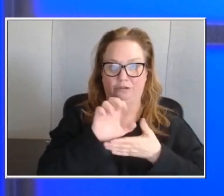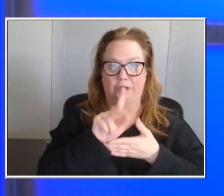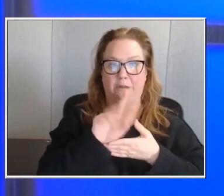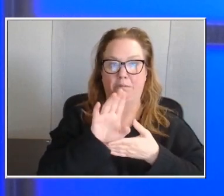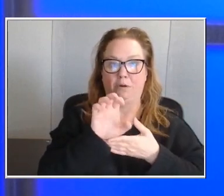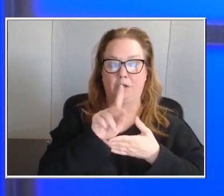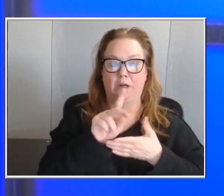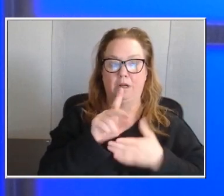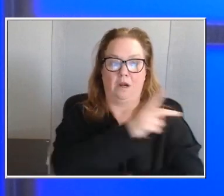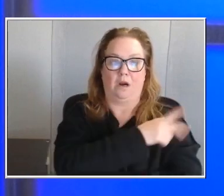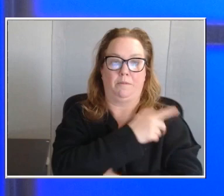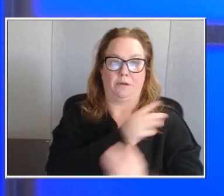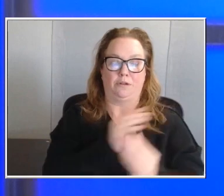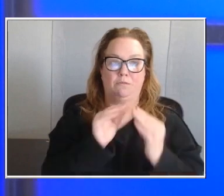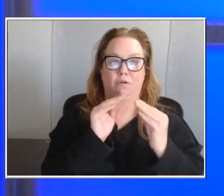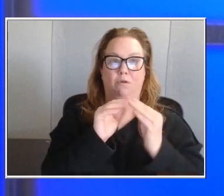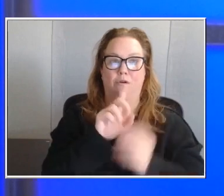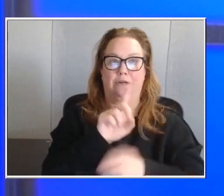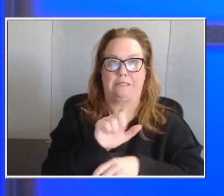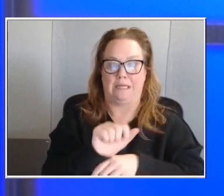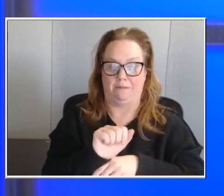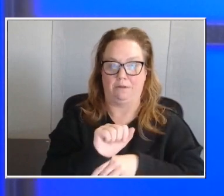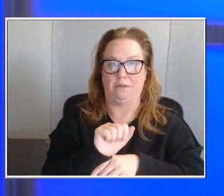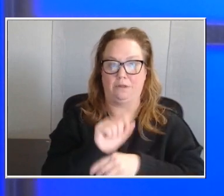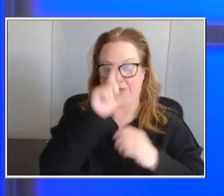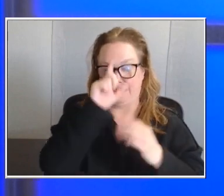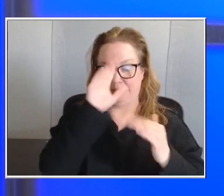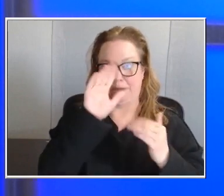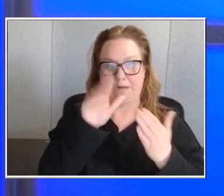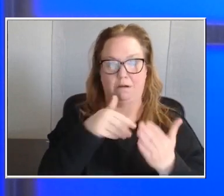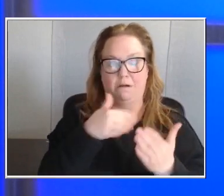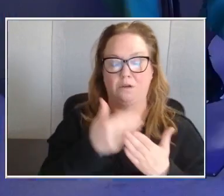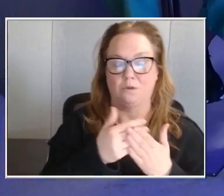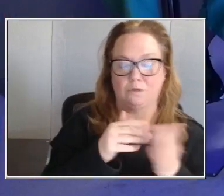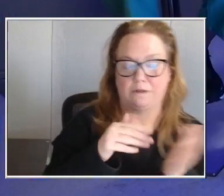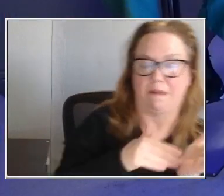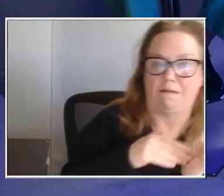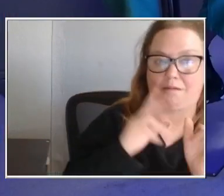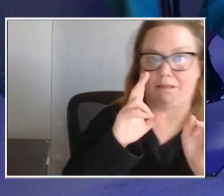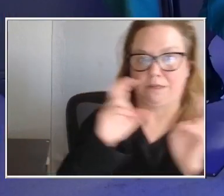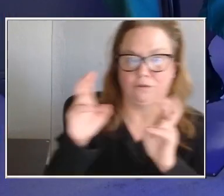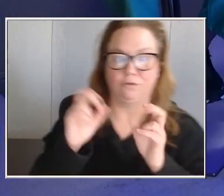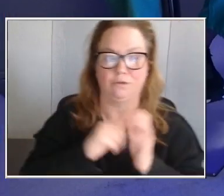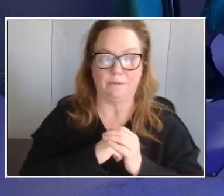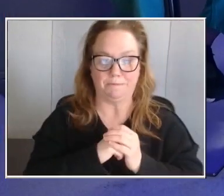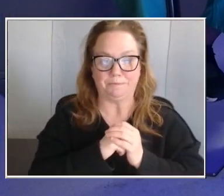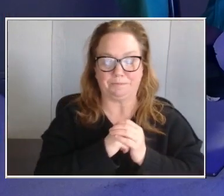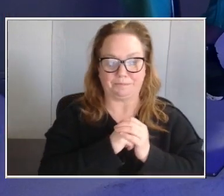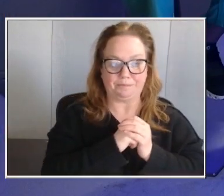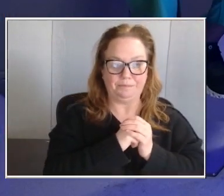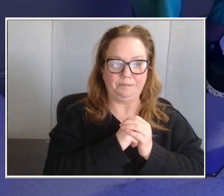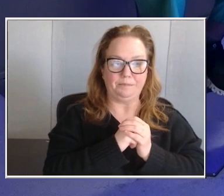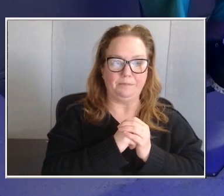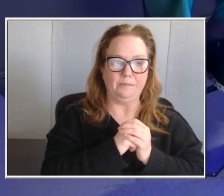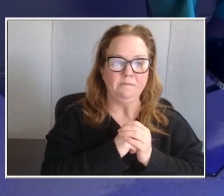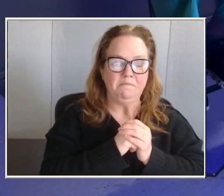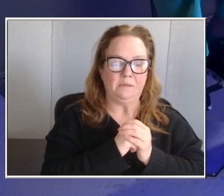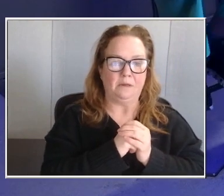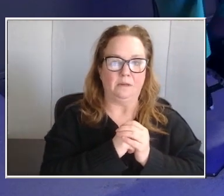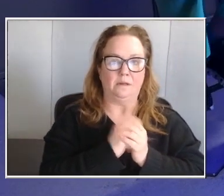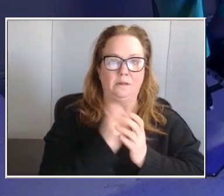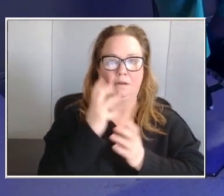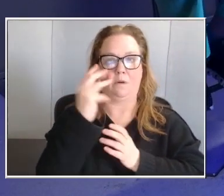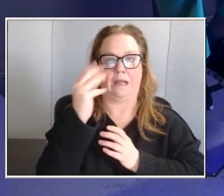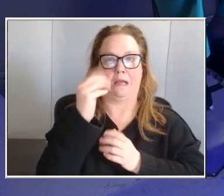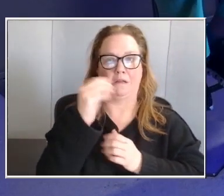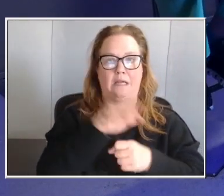more and more disabled. And so you can expect all sorts of medical issues can occur. Well, I think this idea of having to travel out of the area is